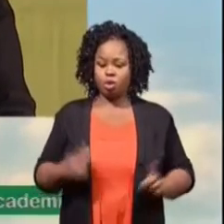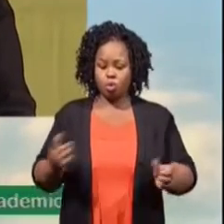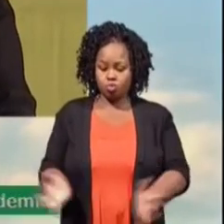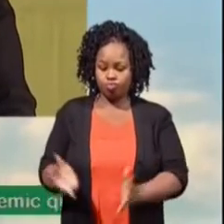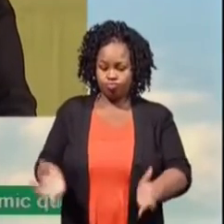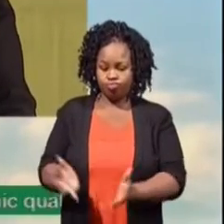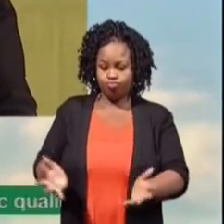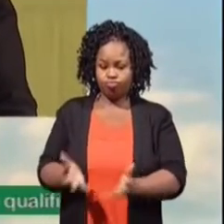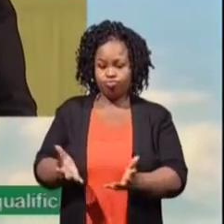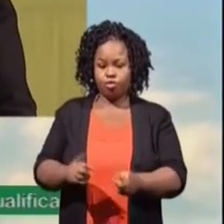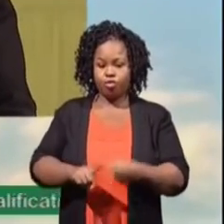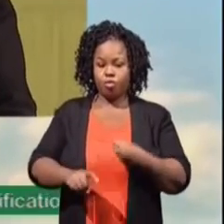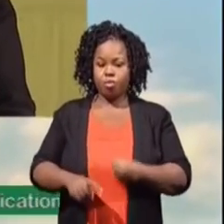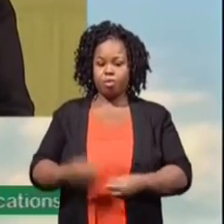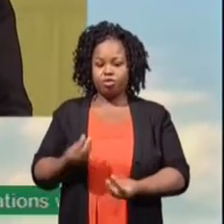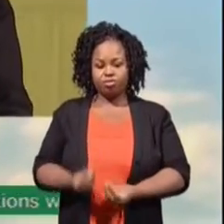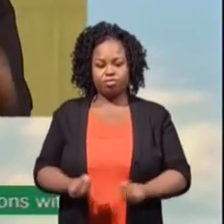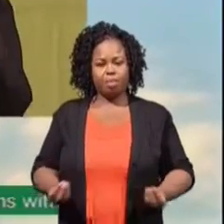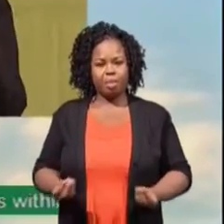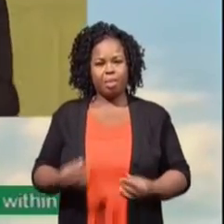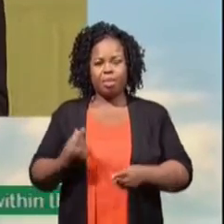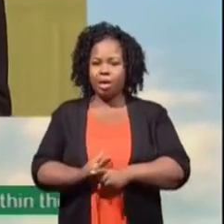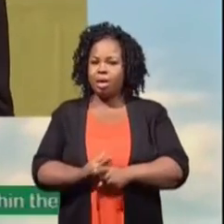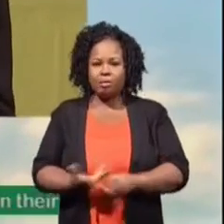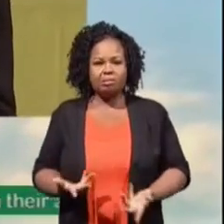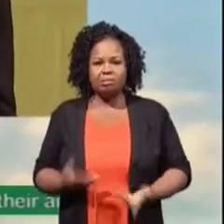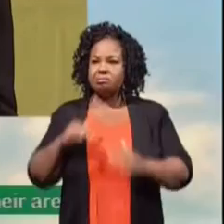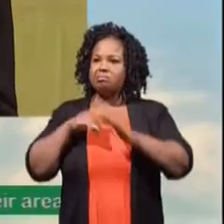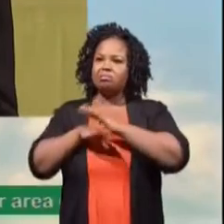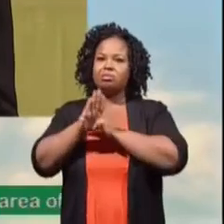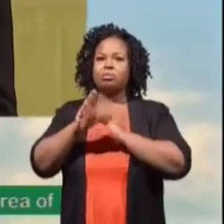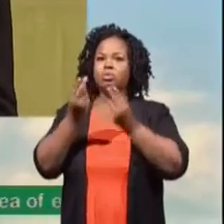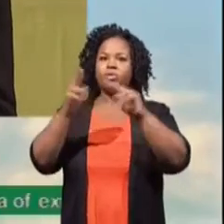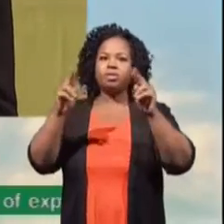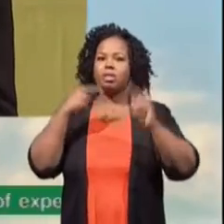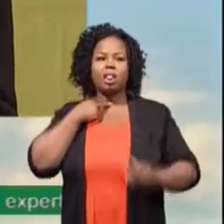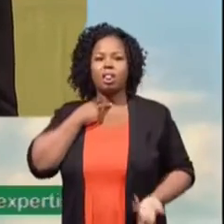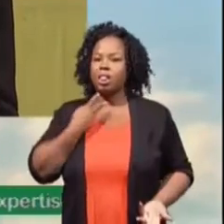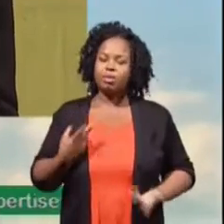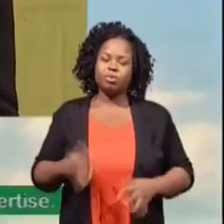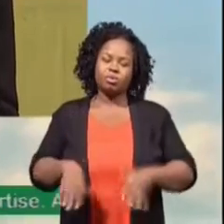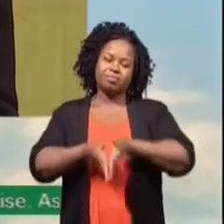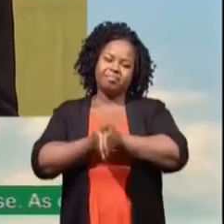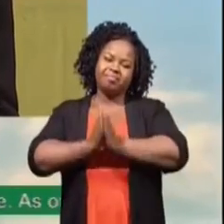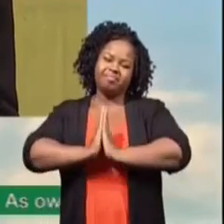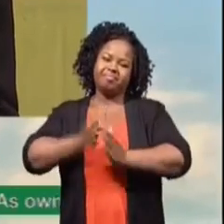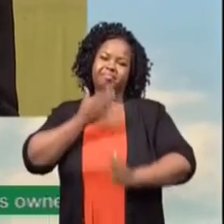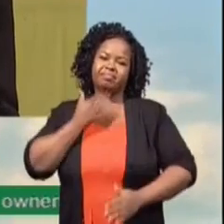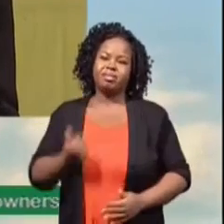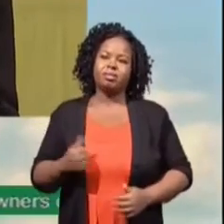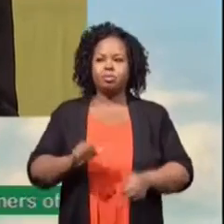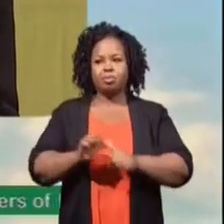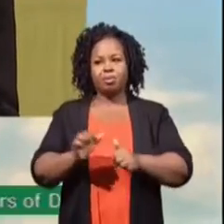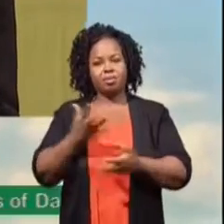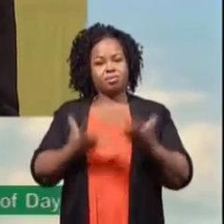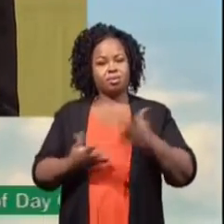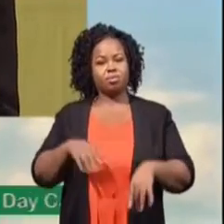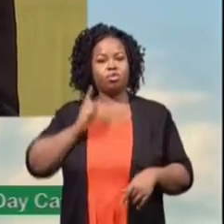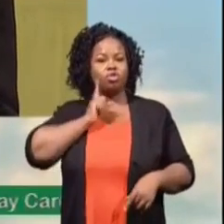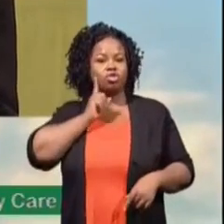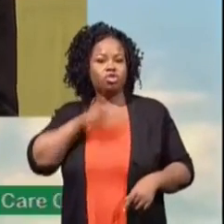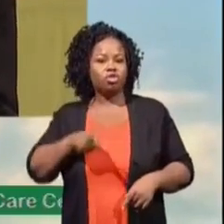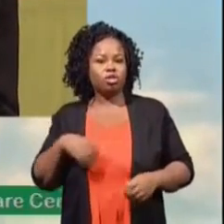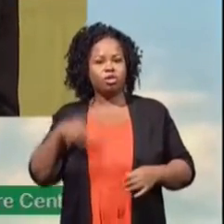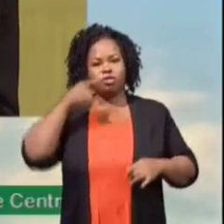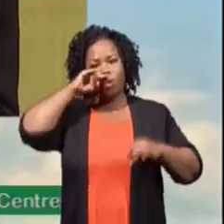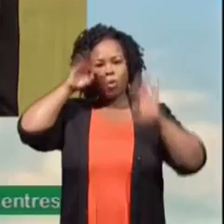kahle at that foundation phase angeke afike e university so sicela siyacela ukuthi at least abo mistress basema crash